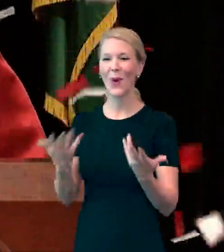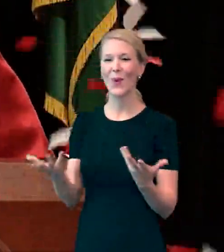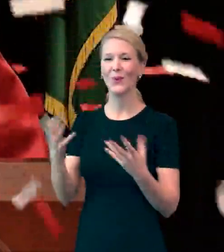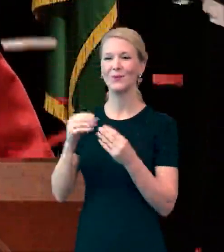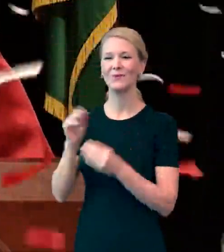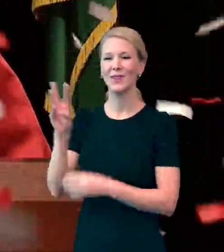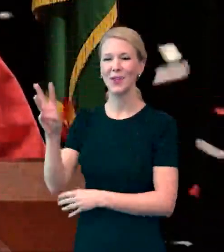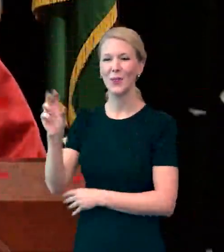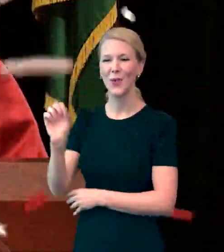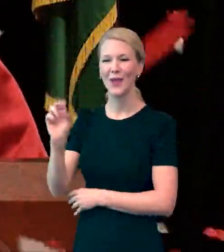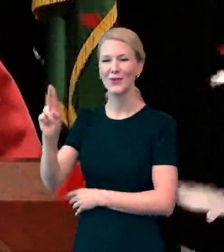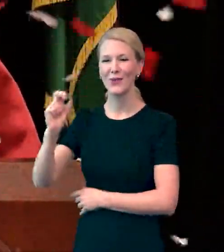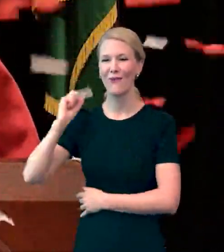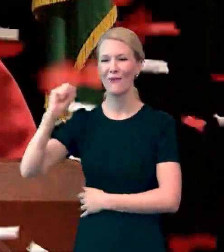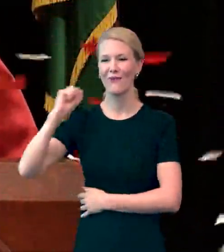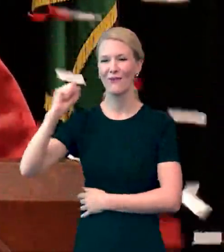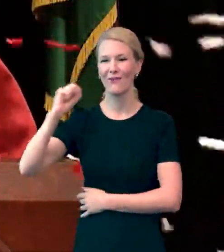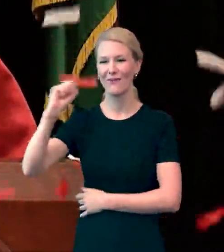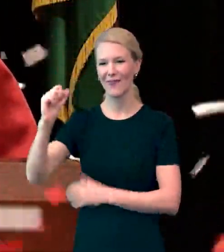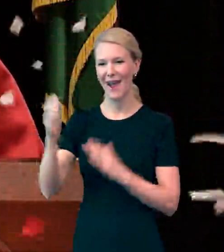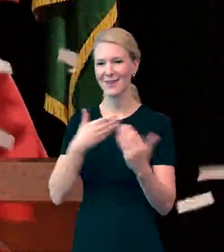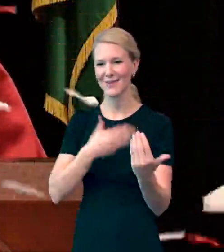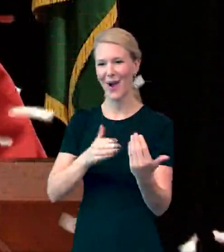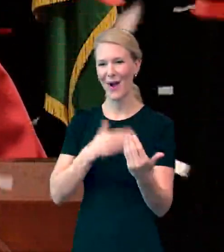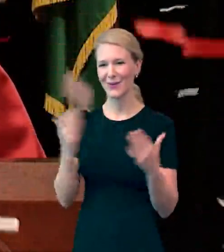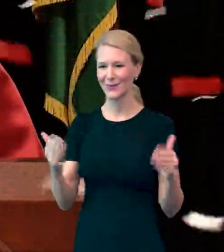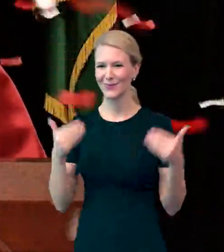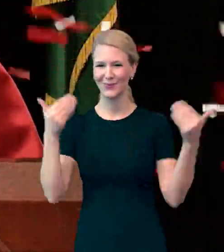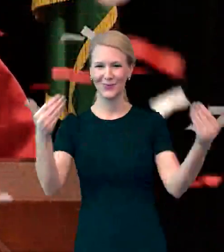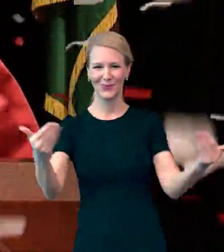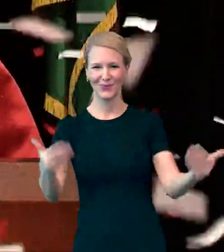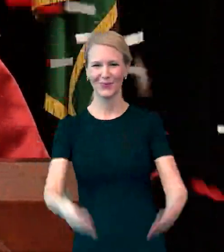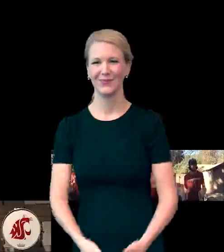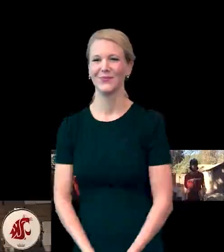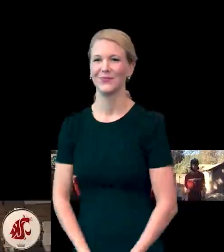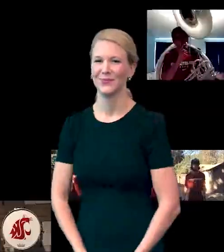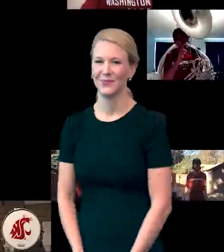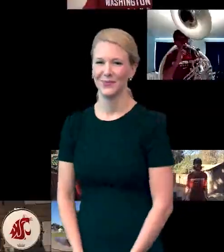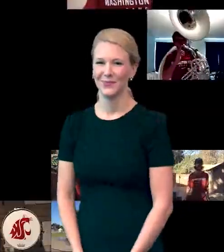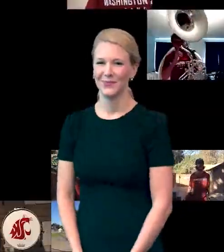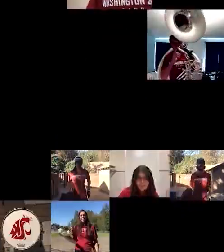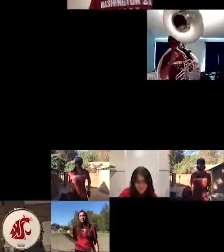Cougar Marching Band in the Washington State University fight song. Go Cougs!